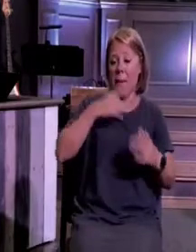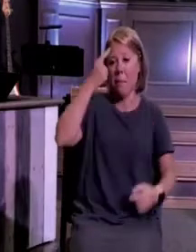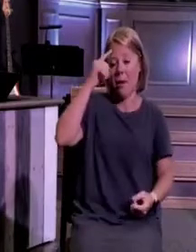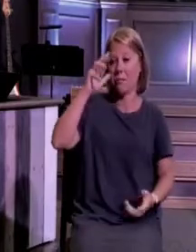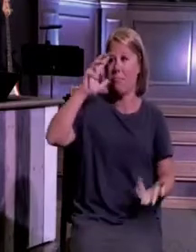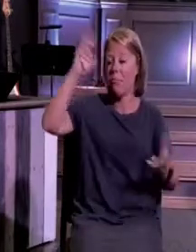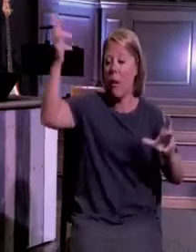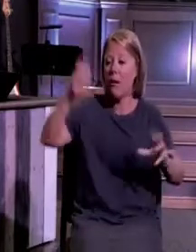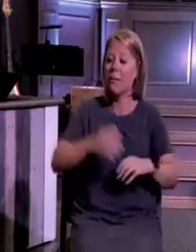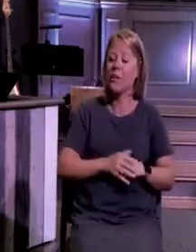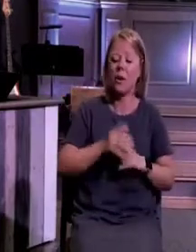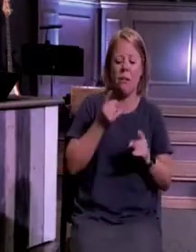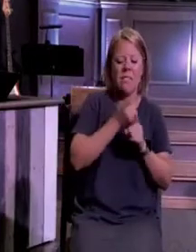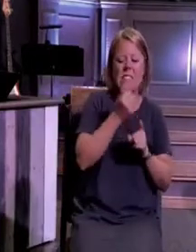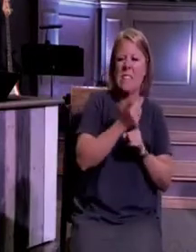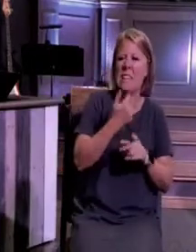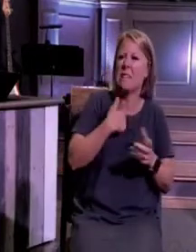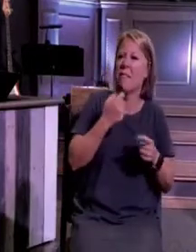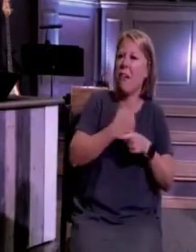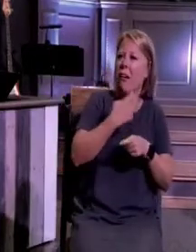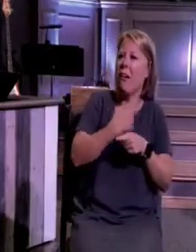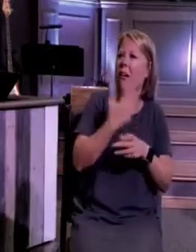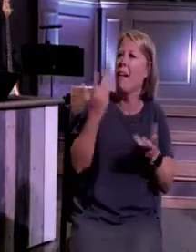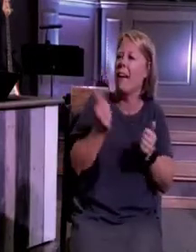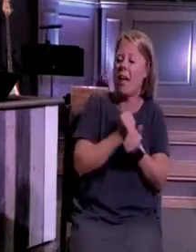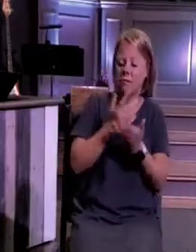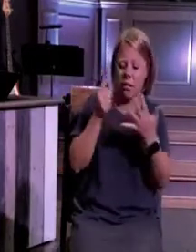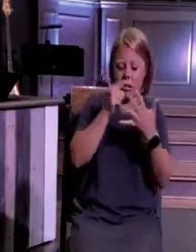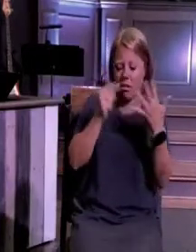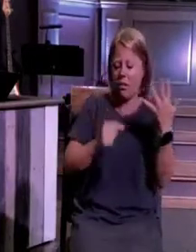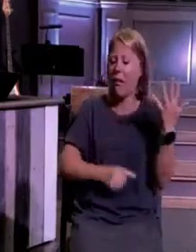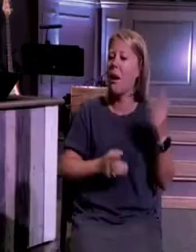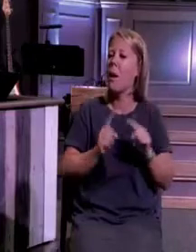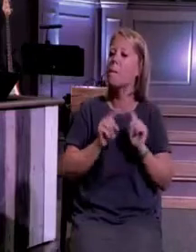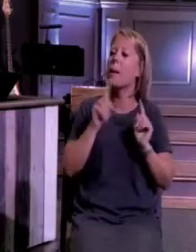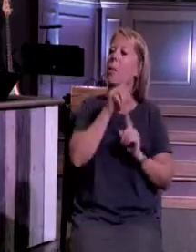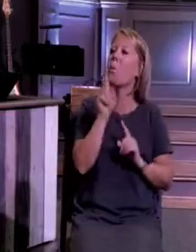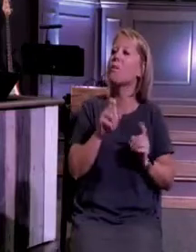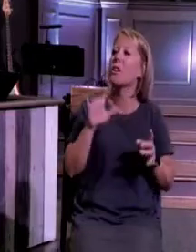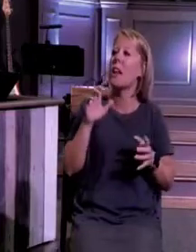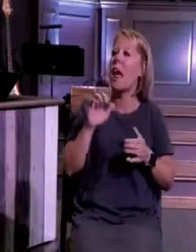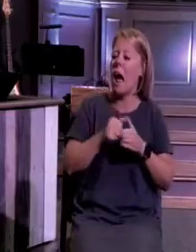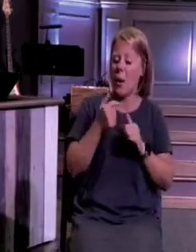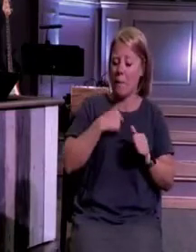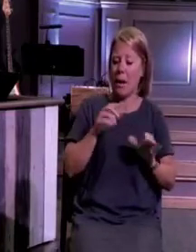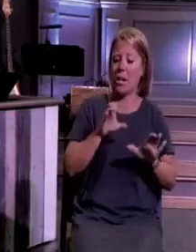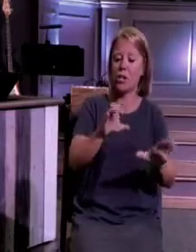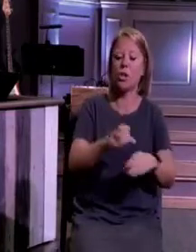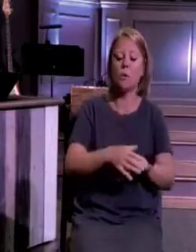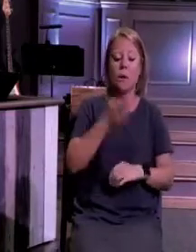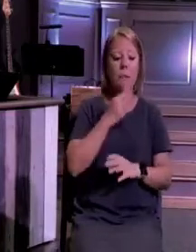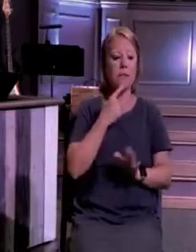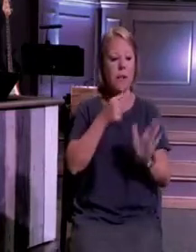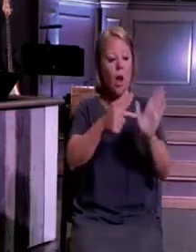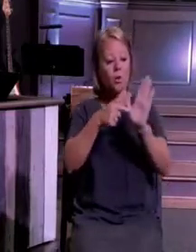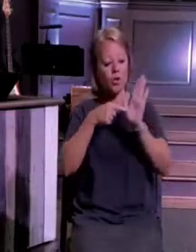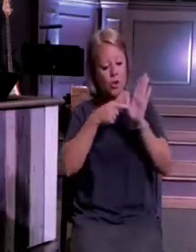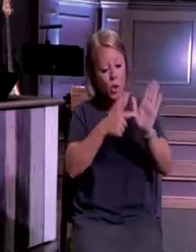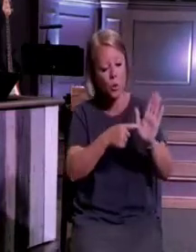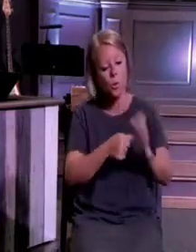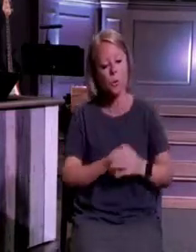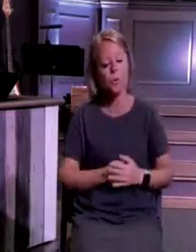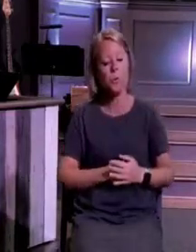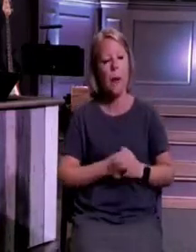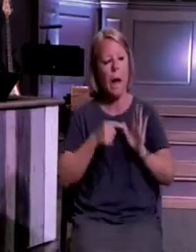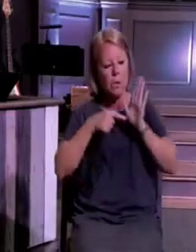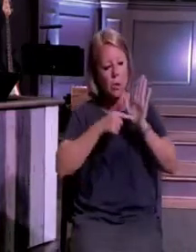laugh at me. They're going to make fun of me. And on top of that, God, here's the question, how am I going to do it? And this is what he said, I'll show you.